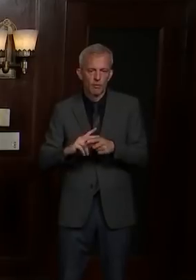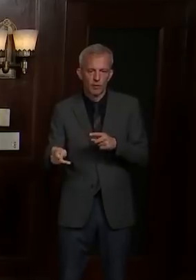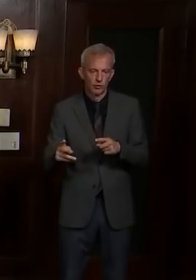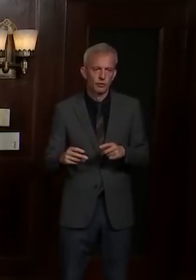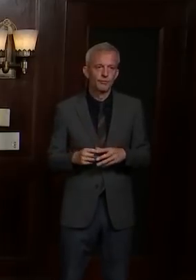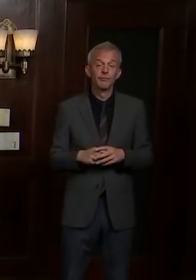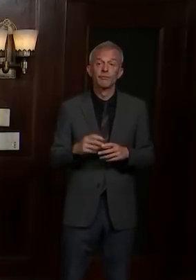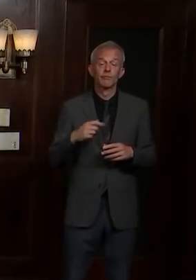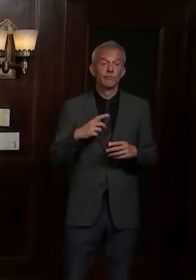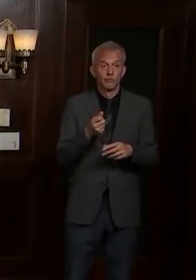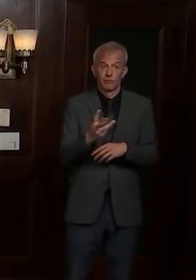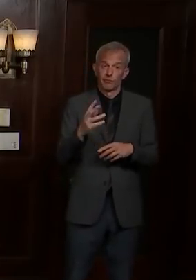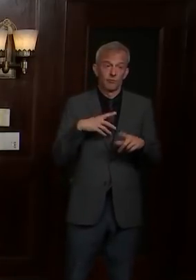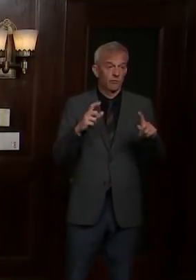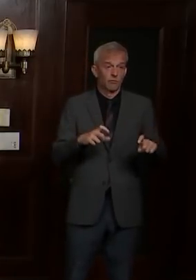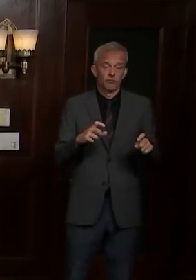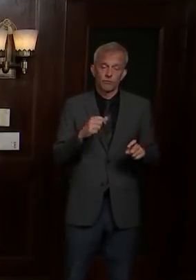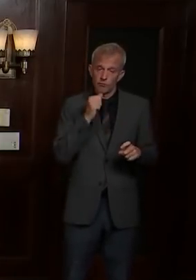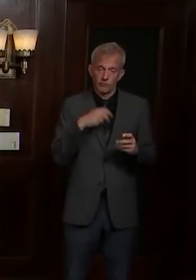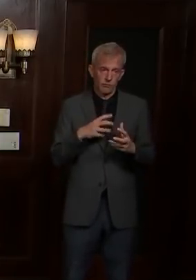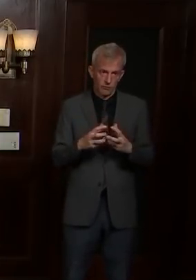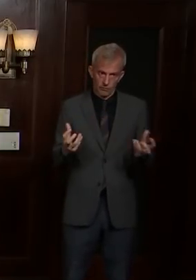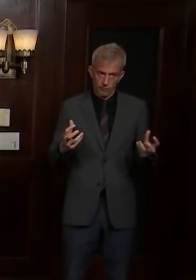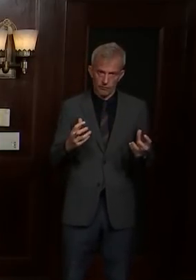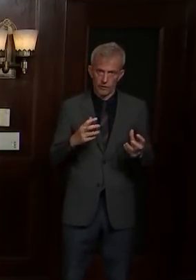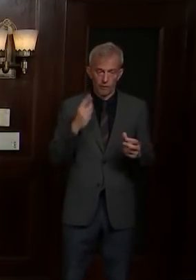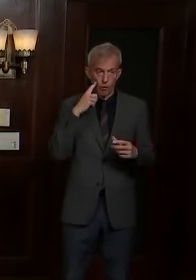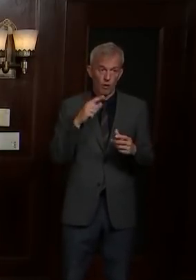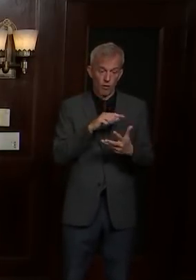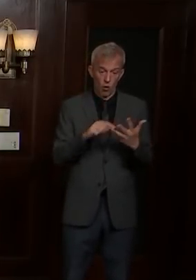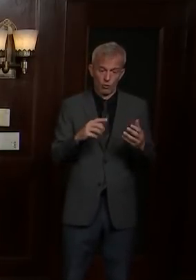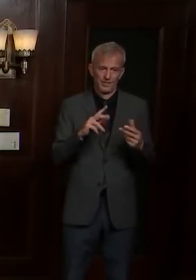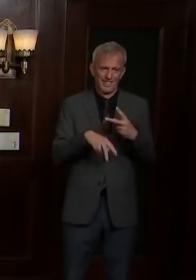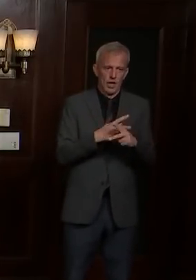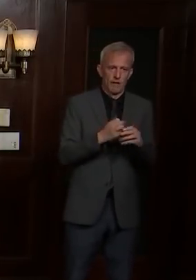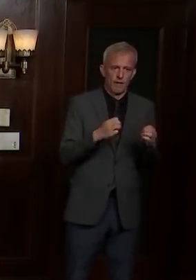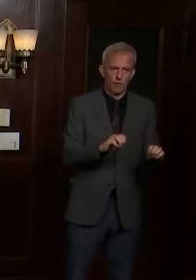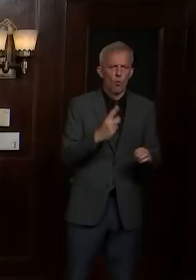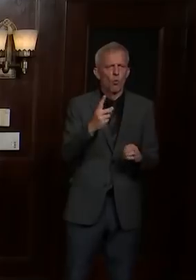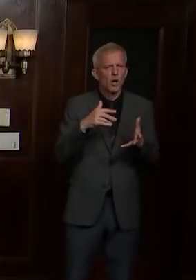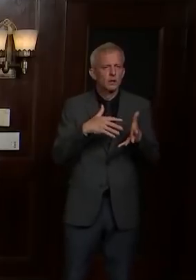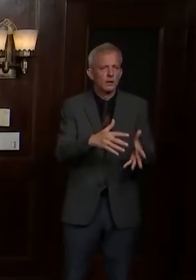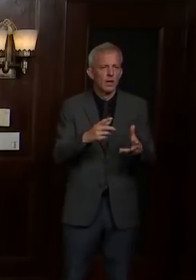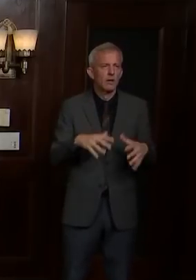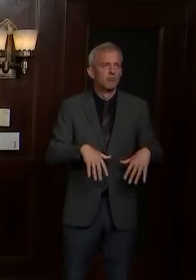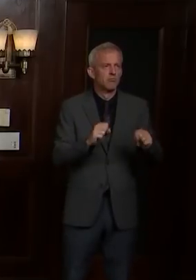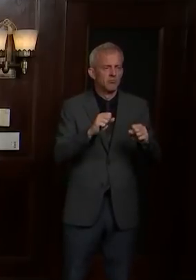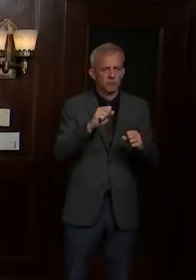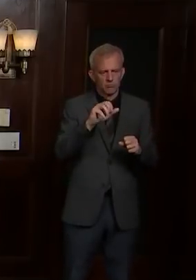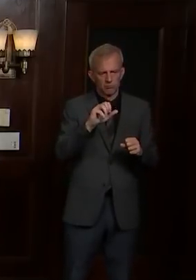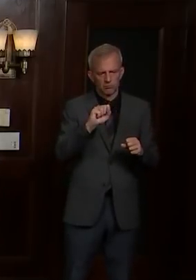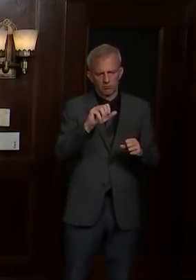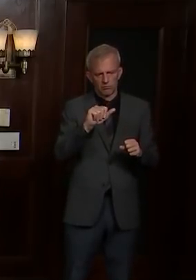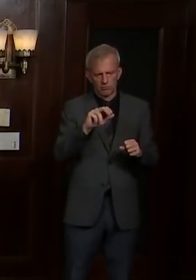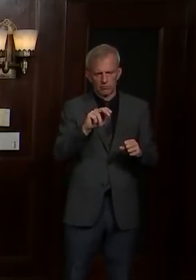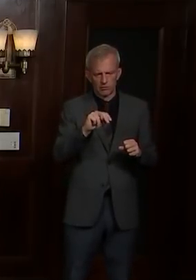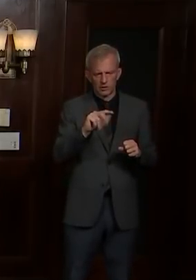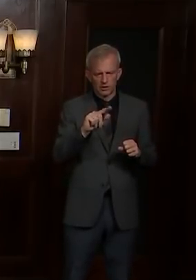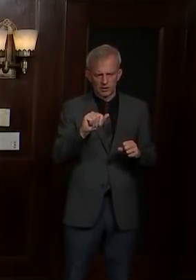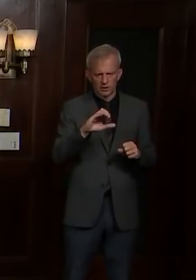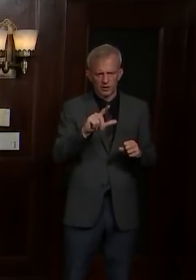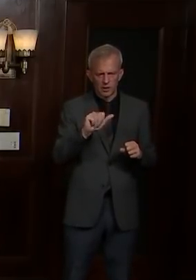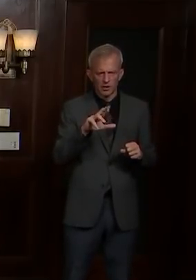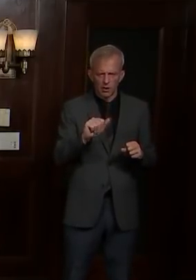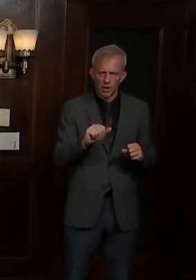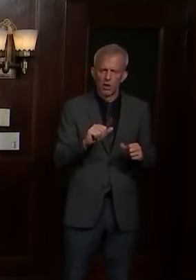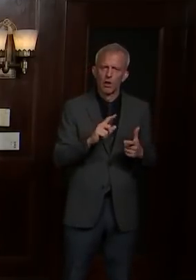a lot to put into those efforts. There was one study that was done that I believe was in Santa Clara County, a little bit in Los Angeles County and